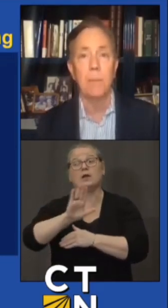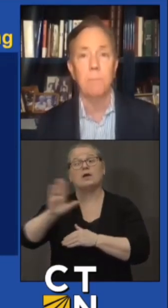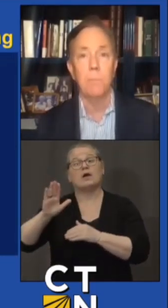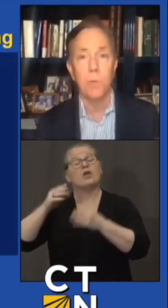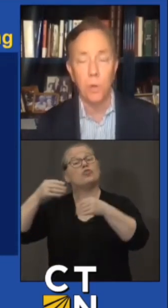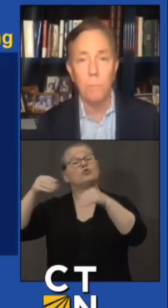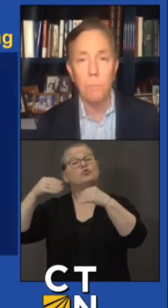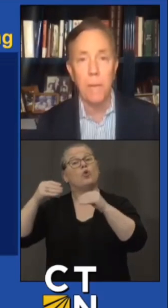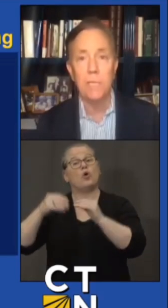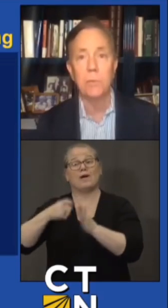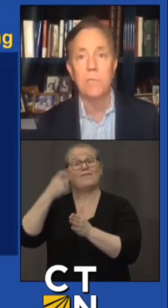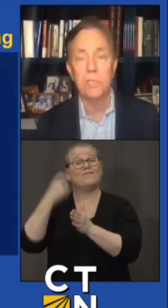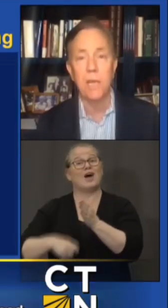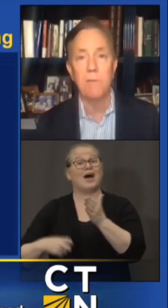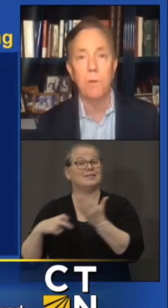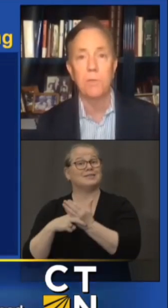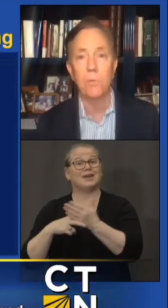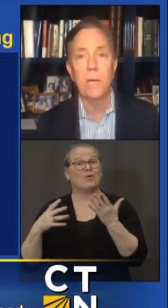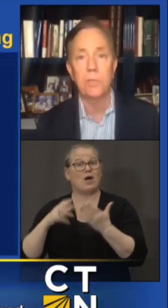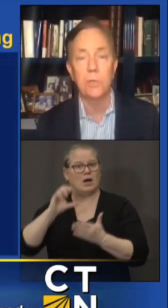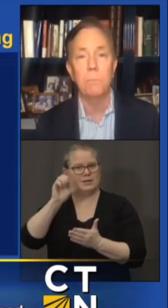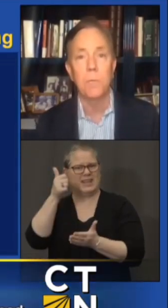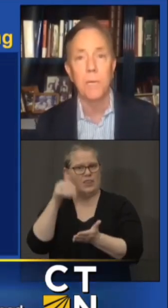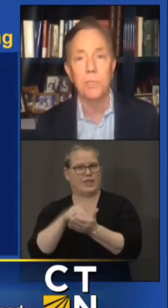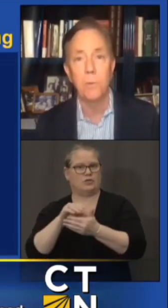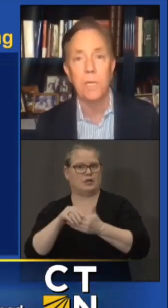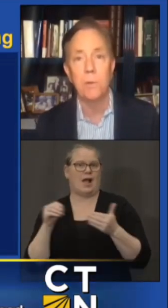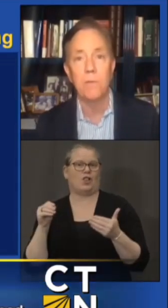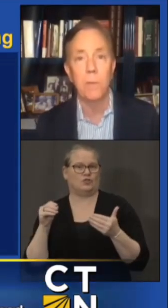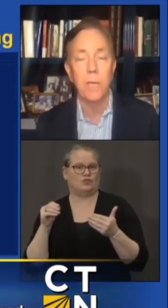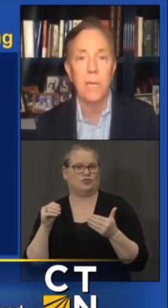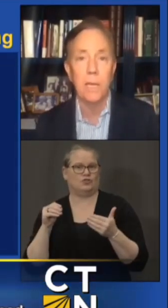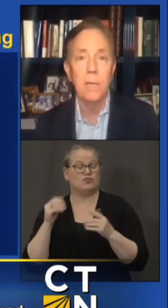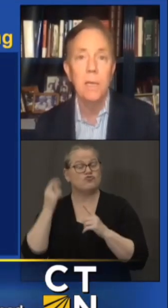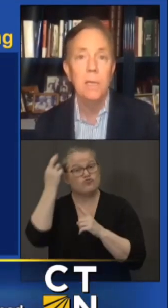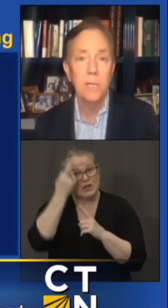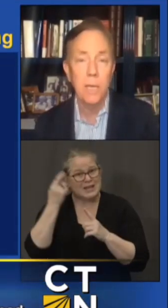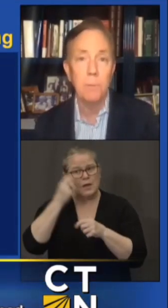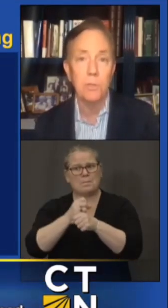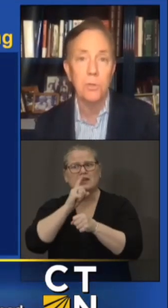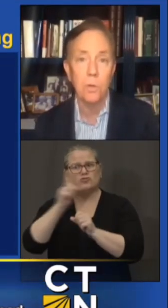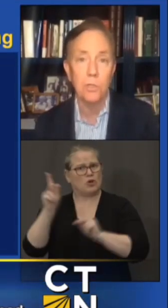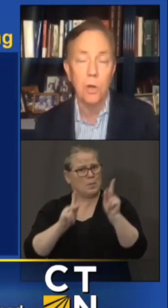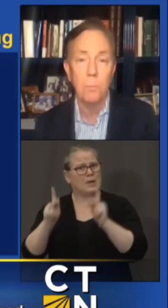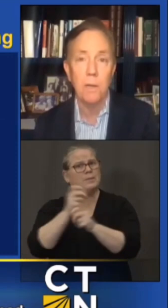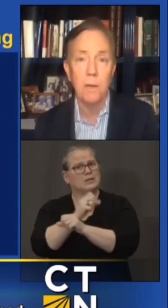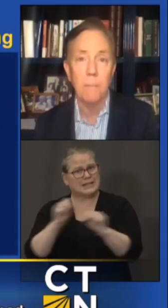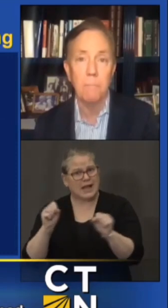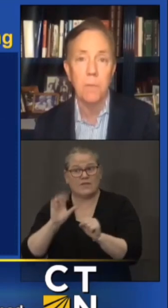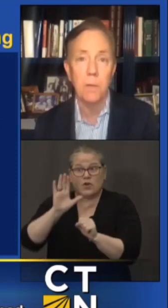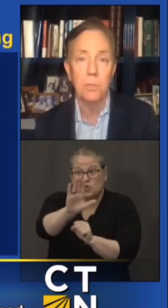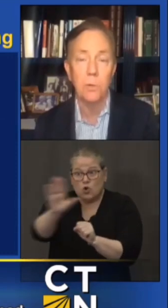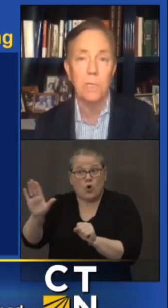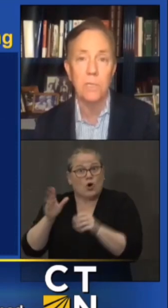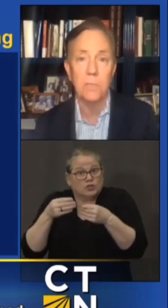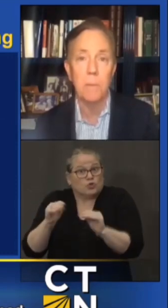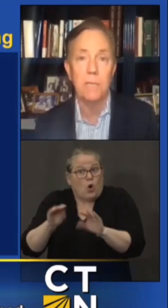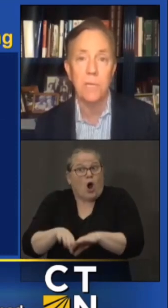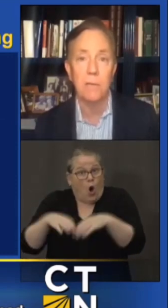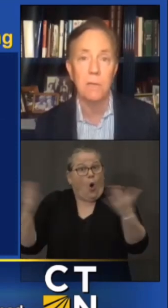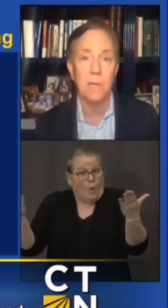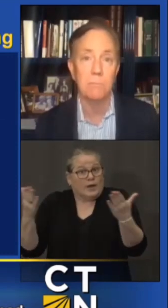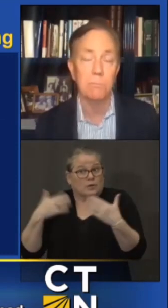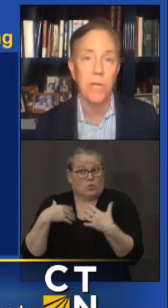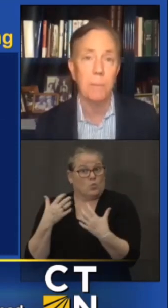to keep your patrons safe, those around you, but to make sure we can do everything we can to keep your stores open, during this